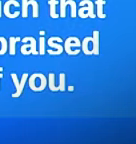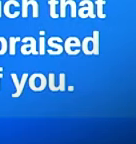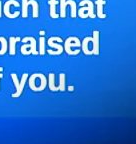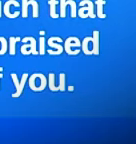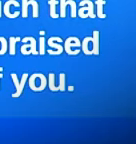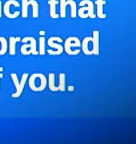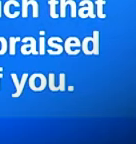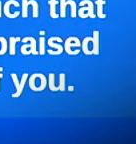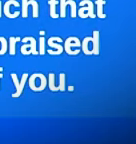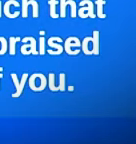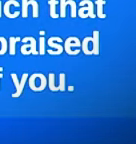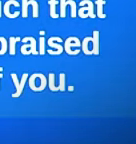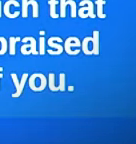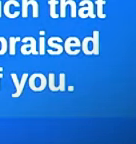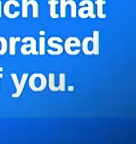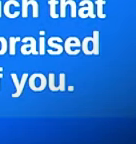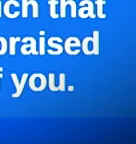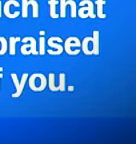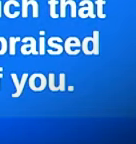radically.